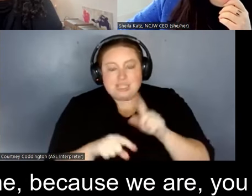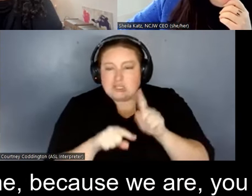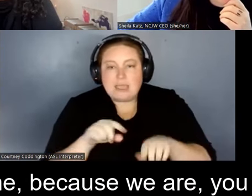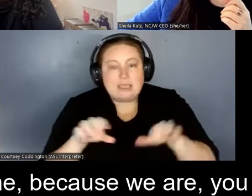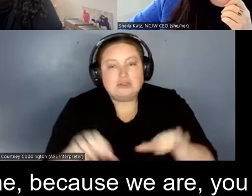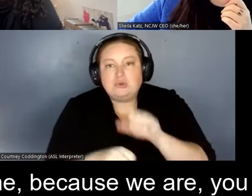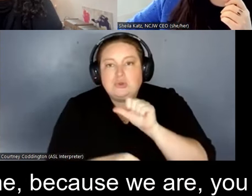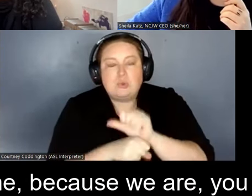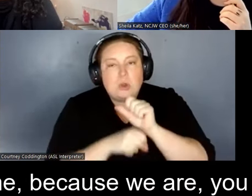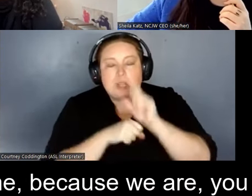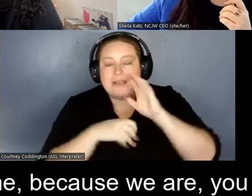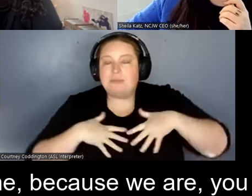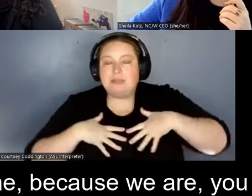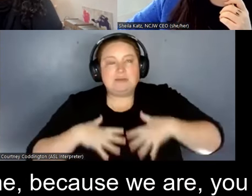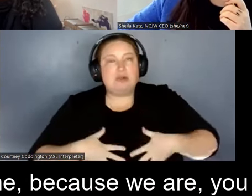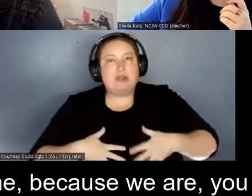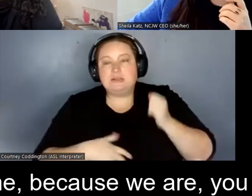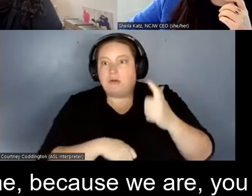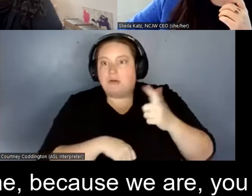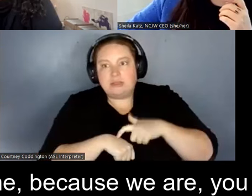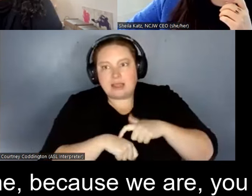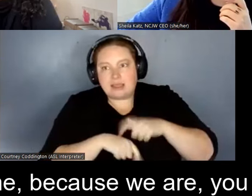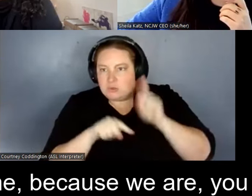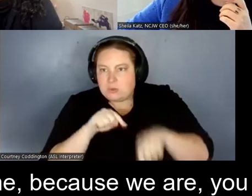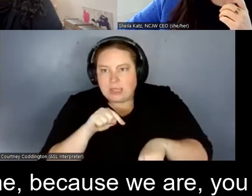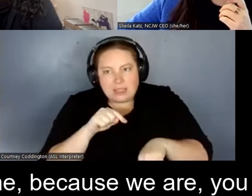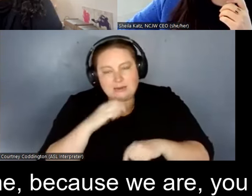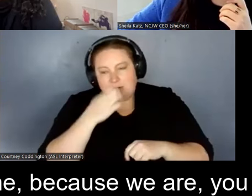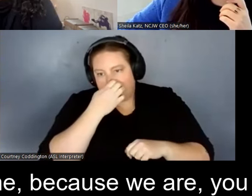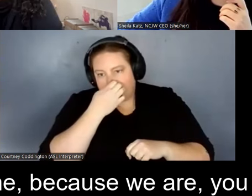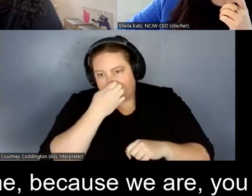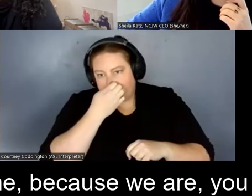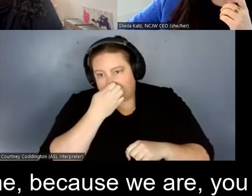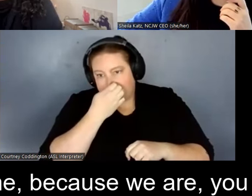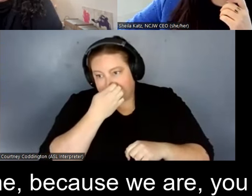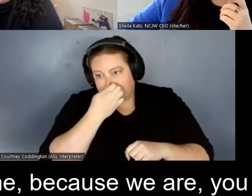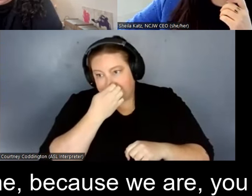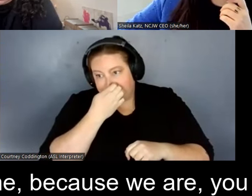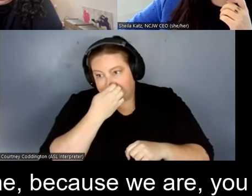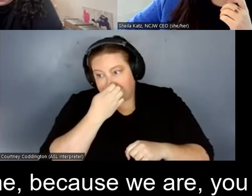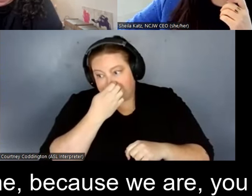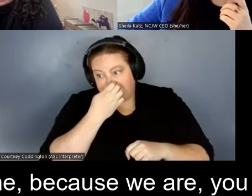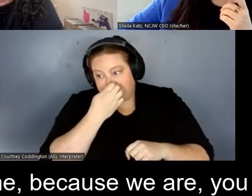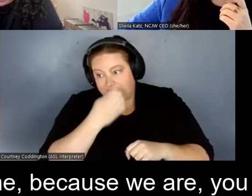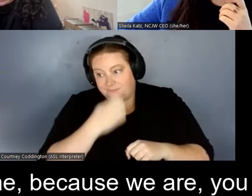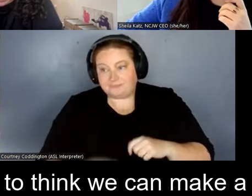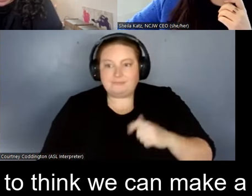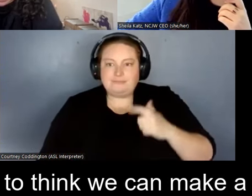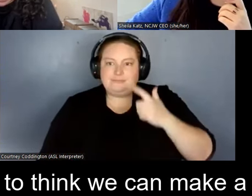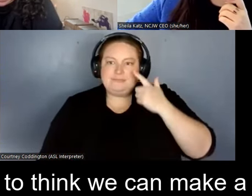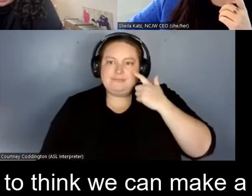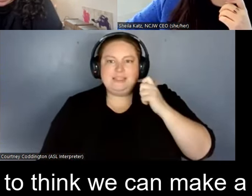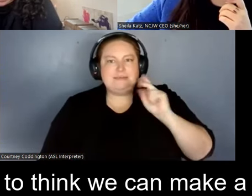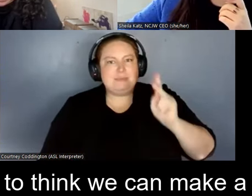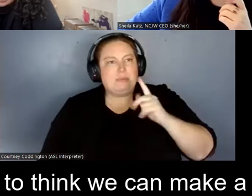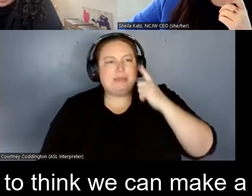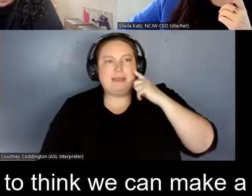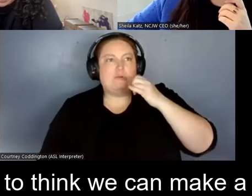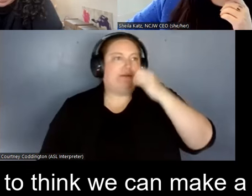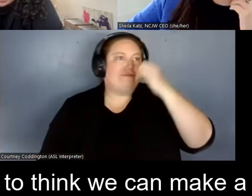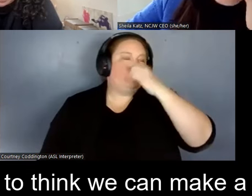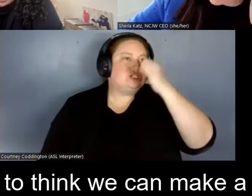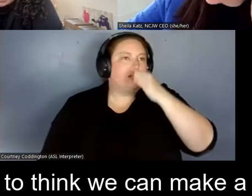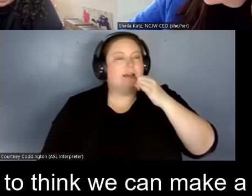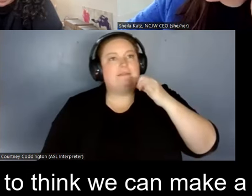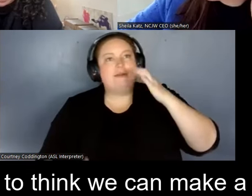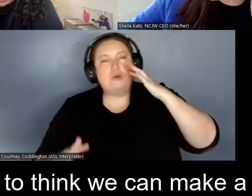be depressed all the time, because we are, you know, people think we're foolish enough or wild enough or bold enough to think we